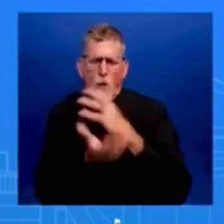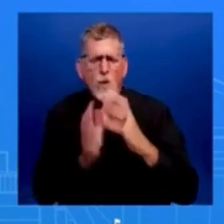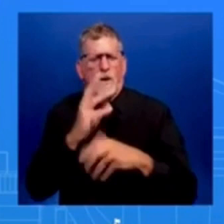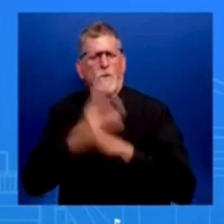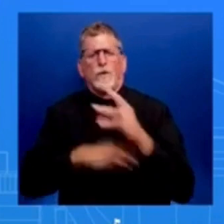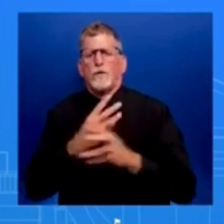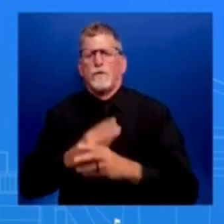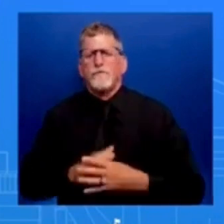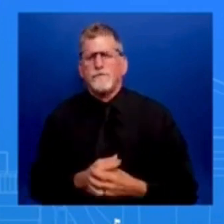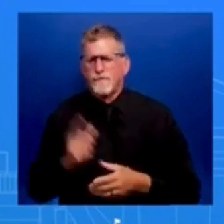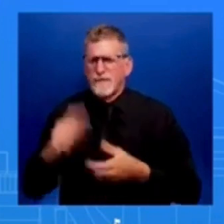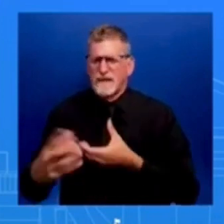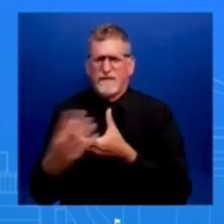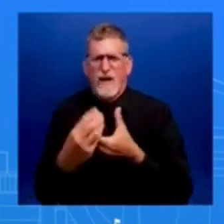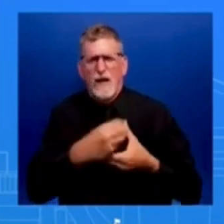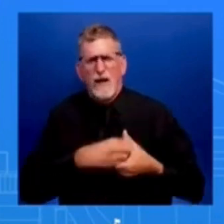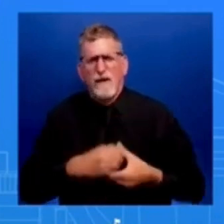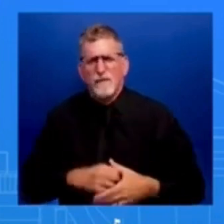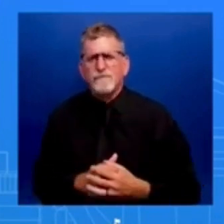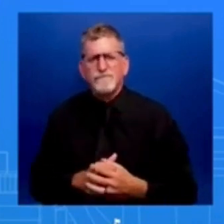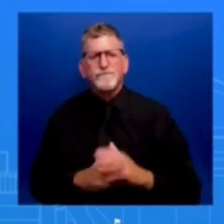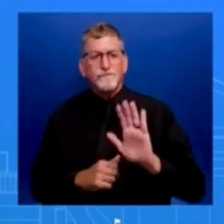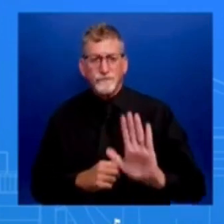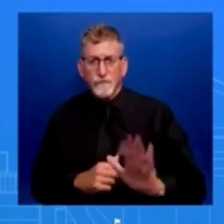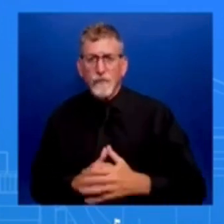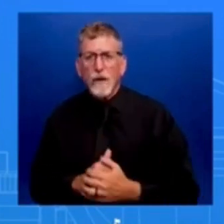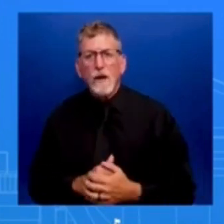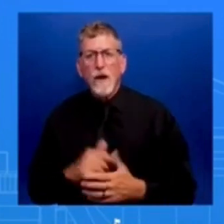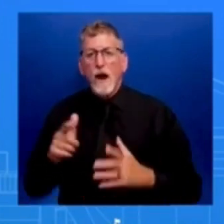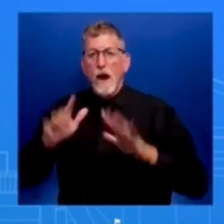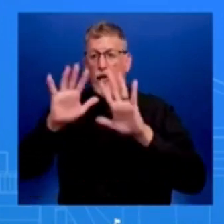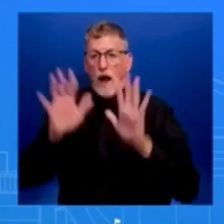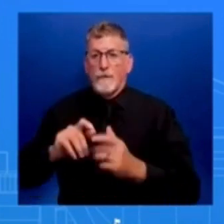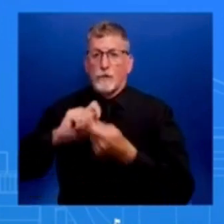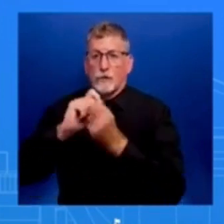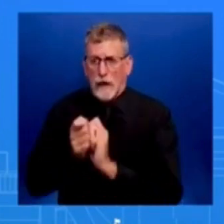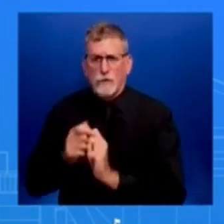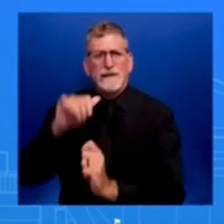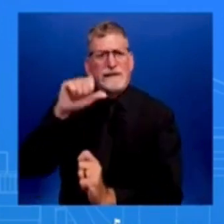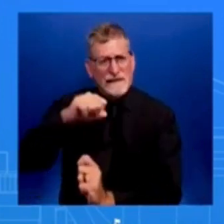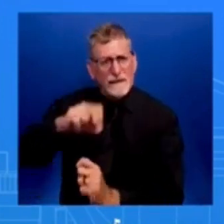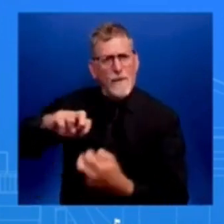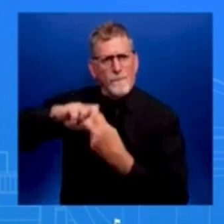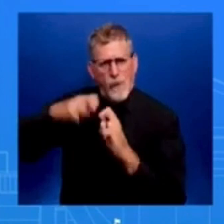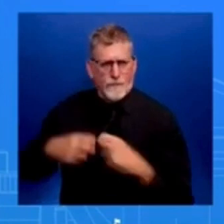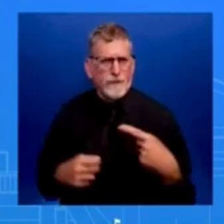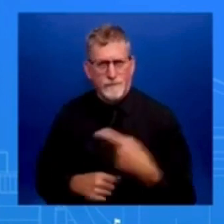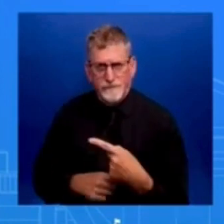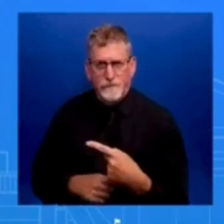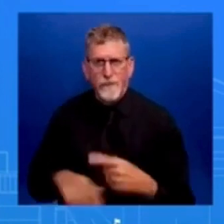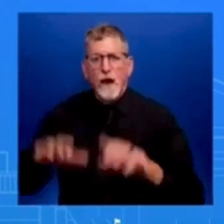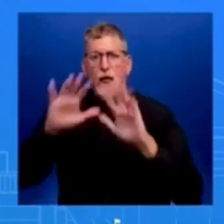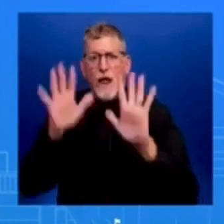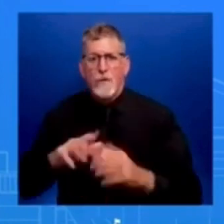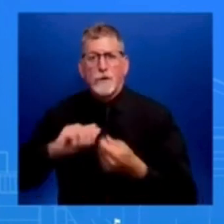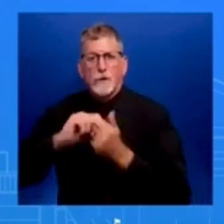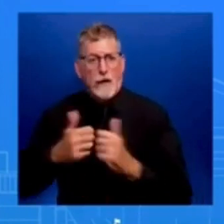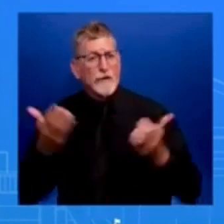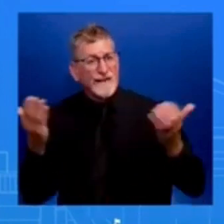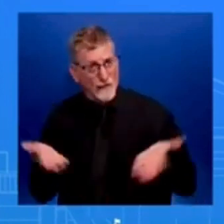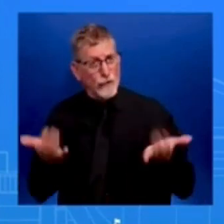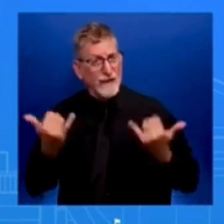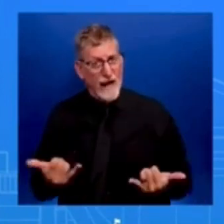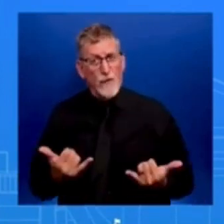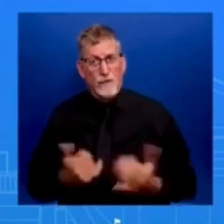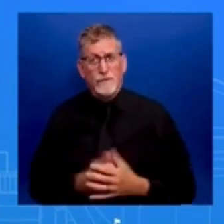It's climate change is a problem. It's here. How bad it's going to get, that is for experts to speak to, but we know